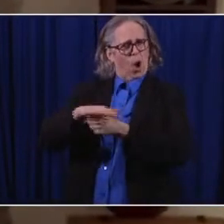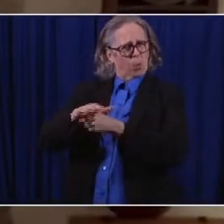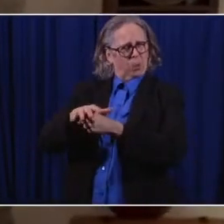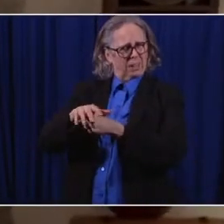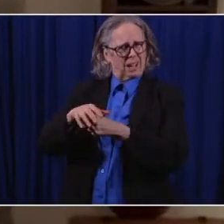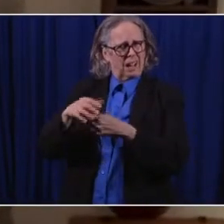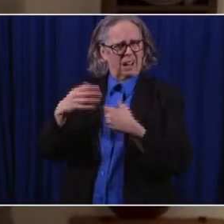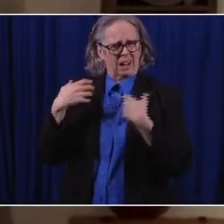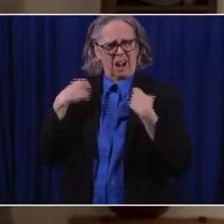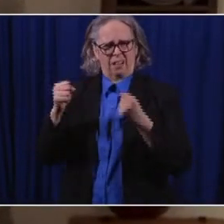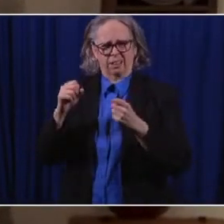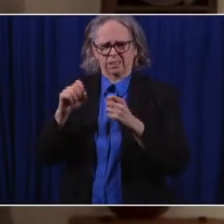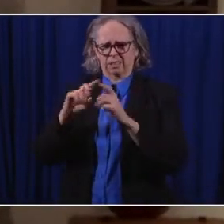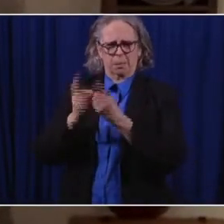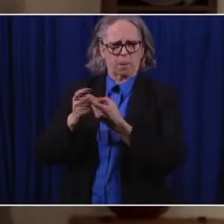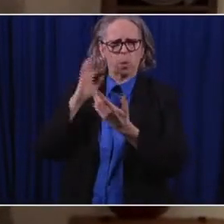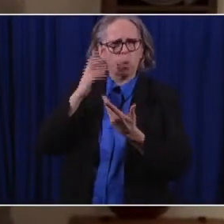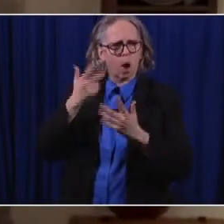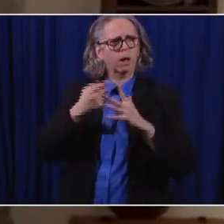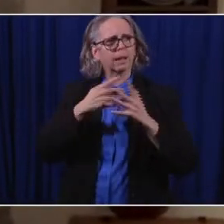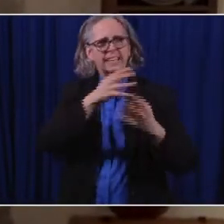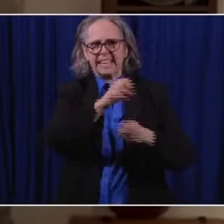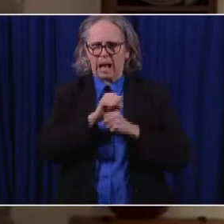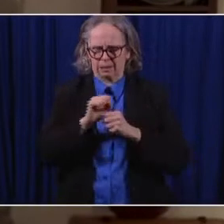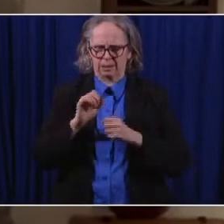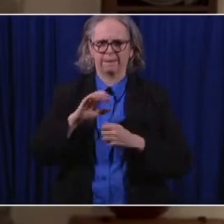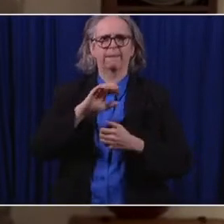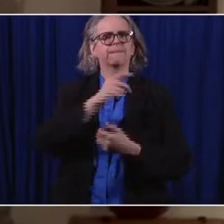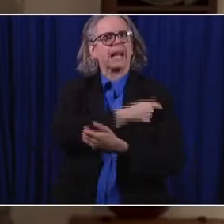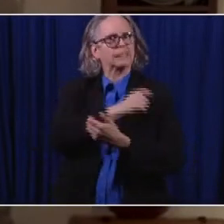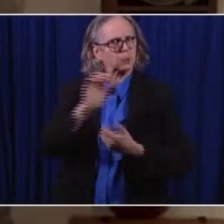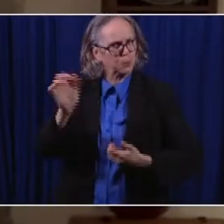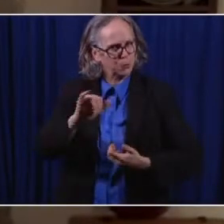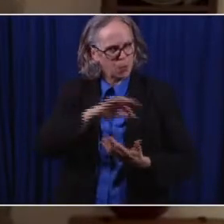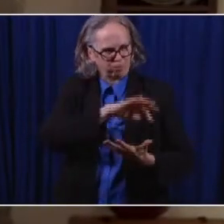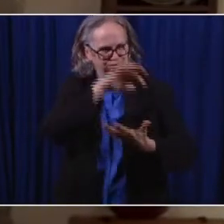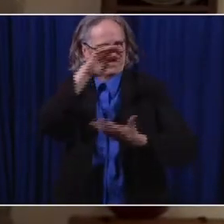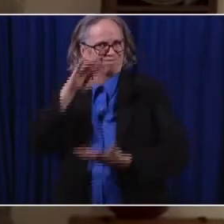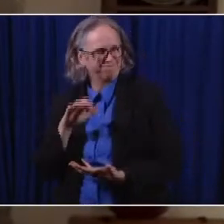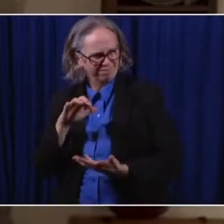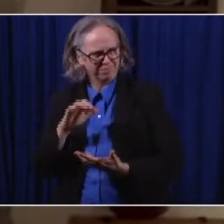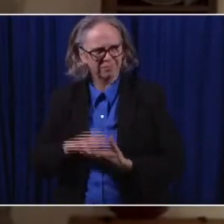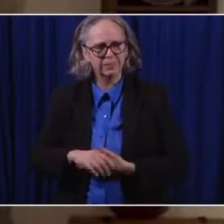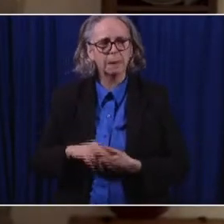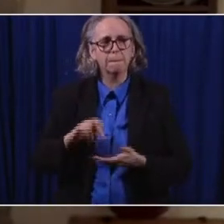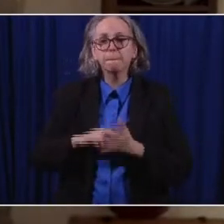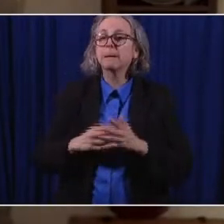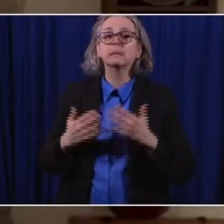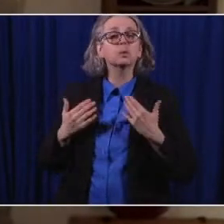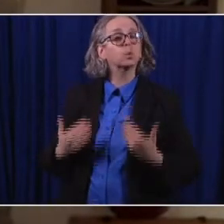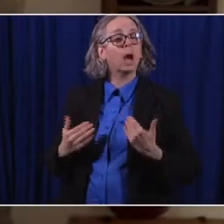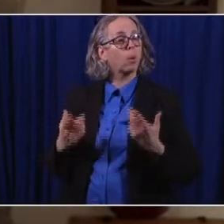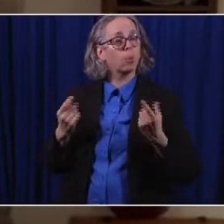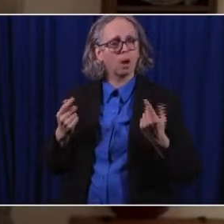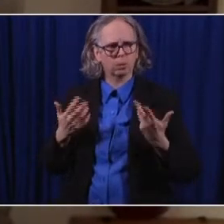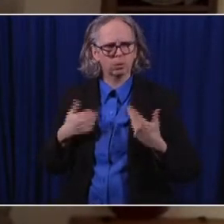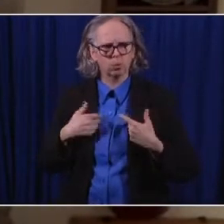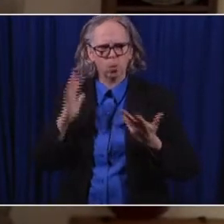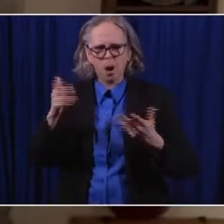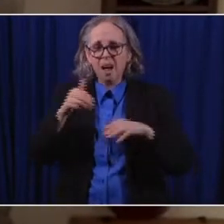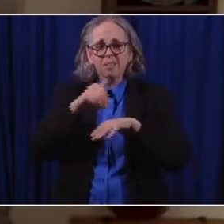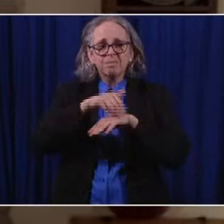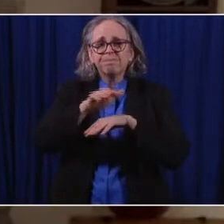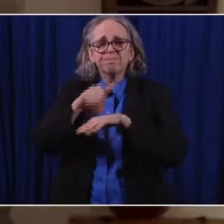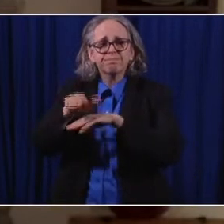vaccines. Today, we are sending them additional guidance on who should be prioritized and where they